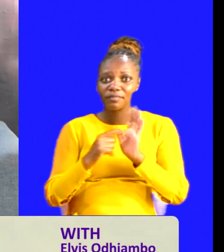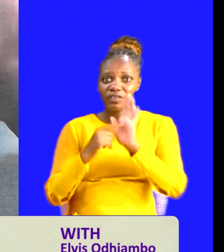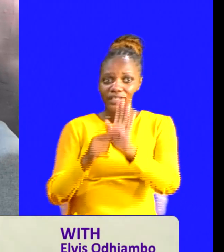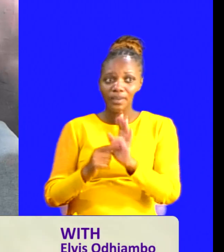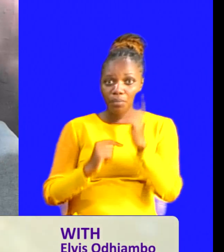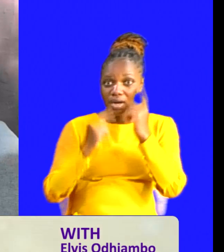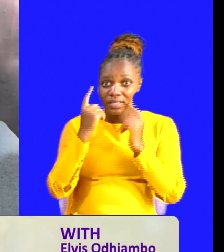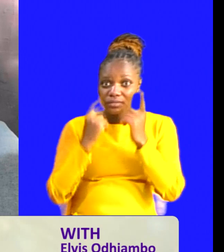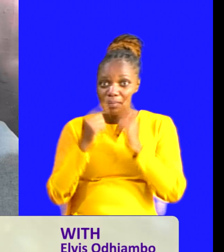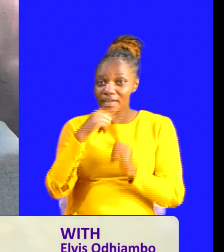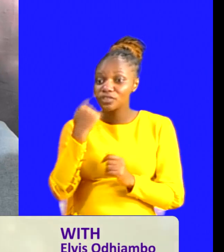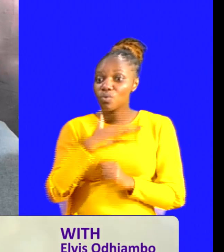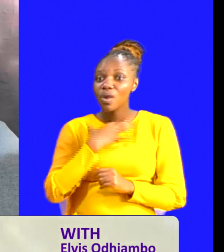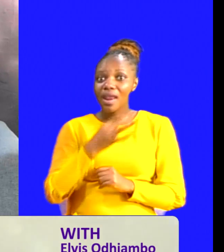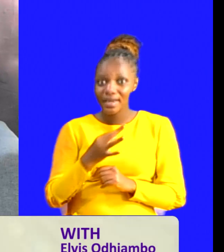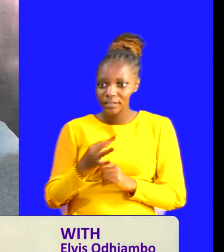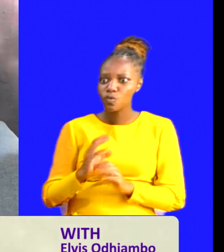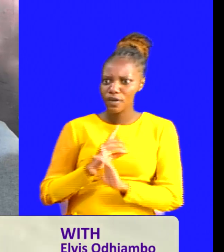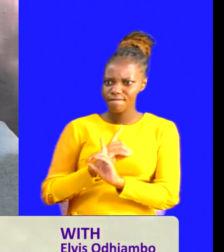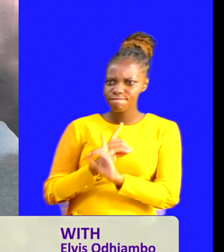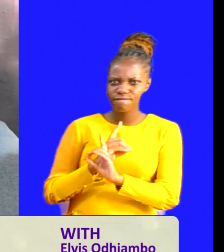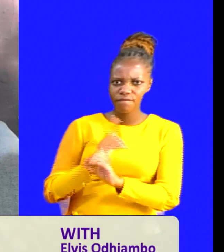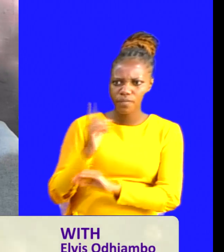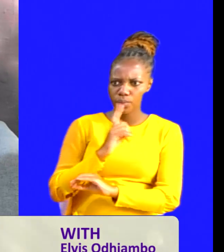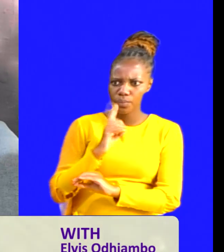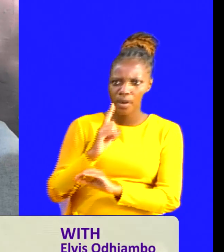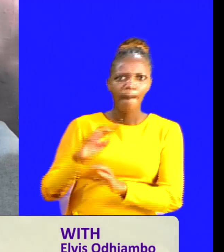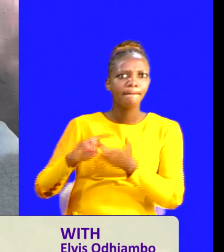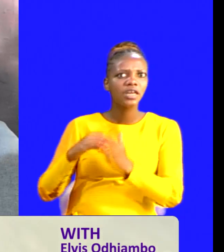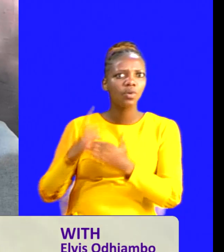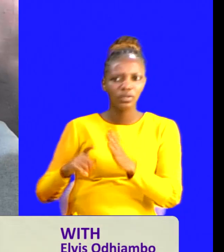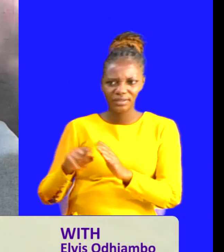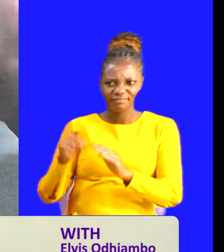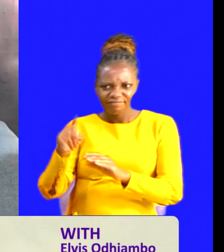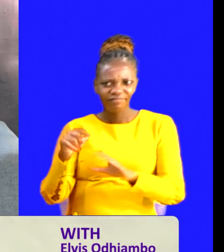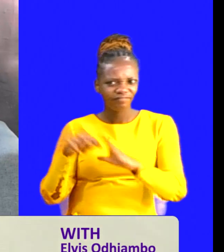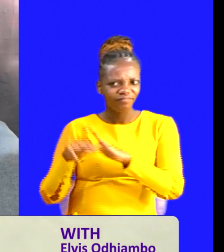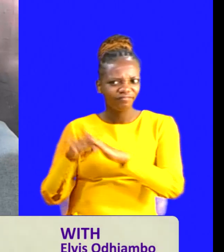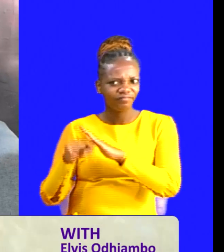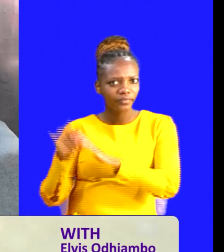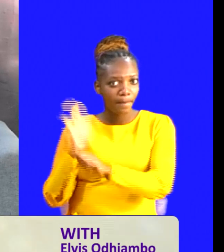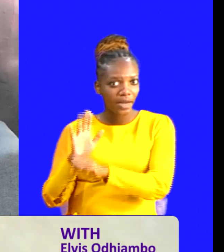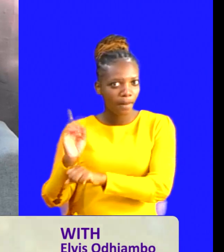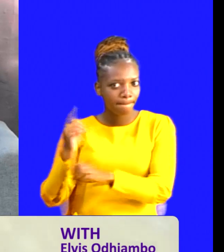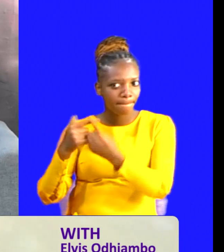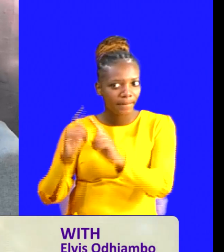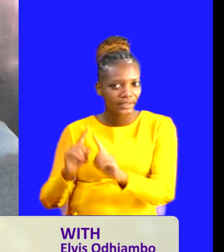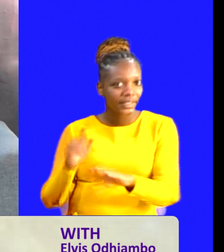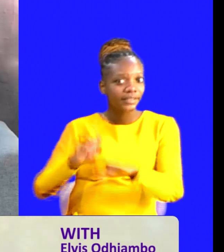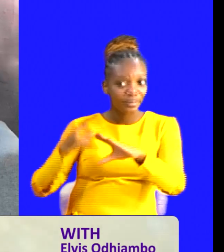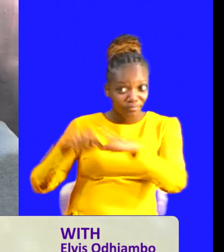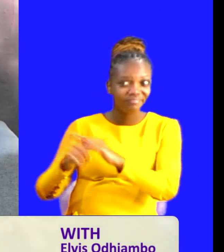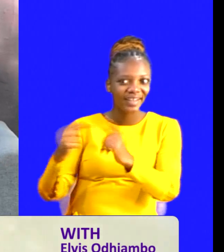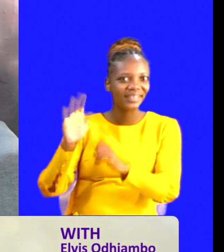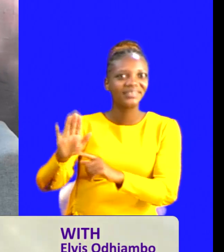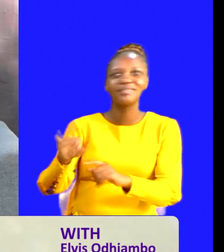defend, who likes to hold the ball, you know, they're not generally a team to score many goals, but scoring a goals against them is also difficult.